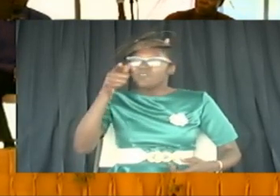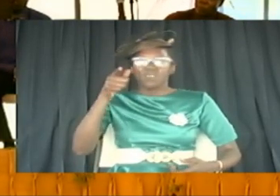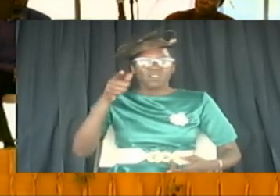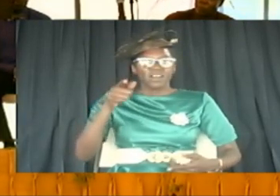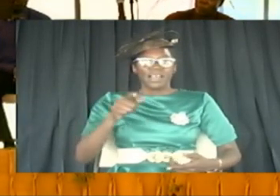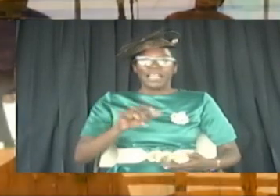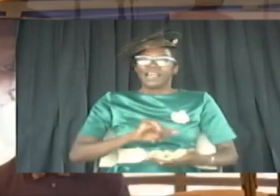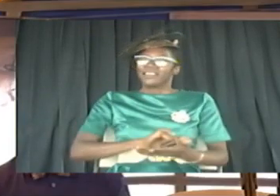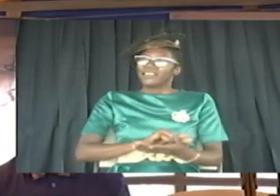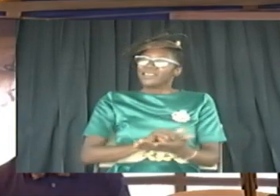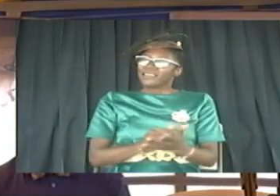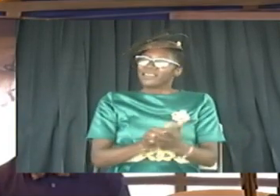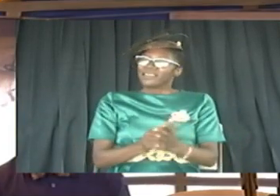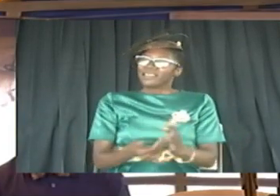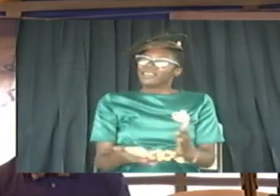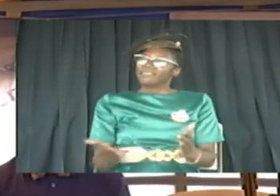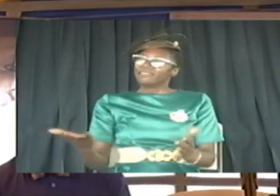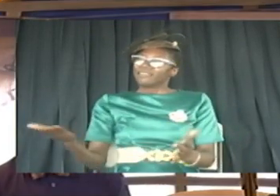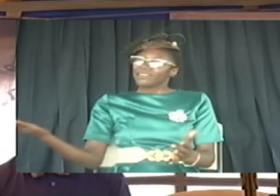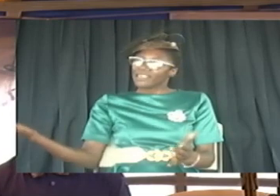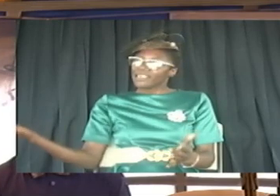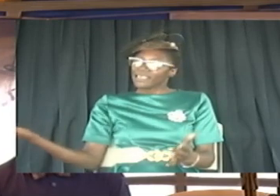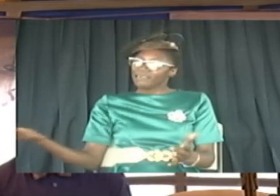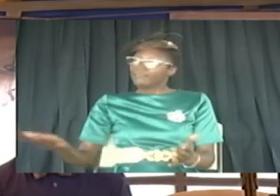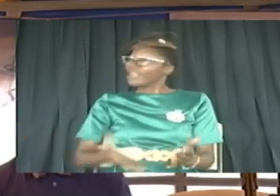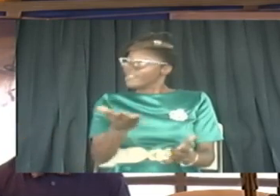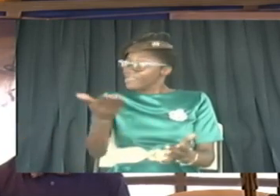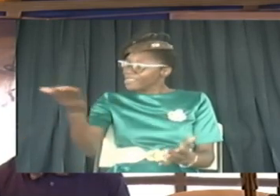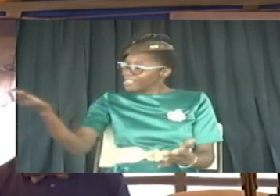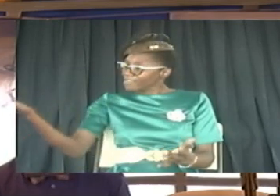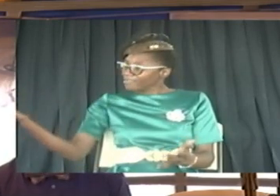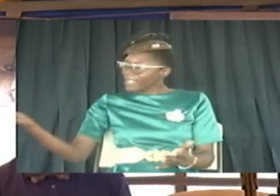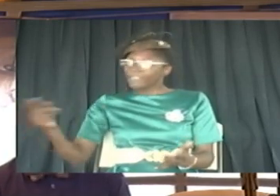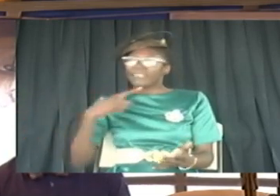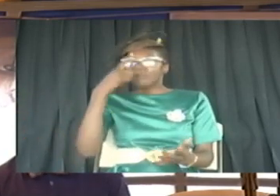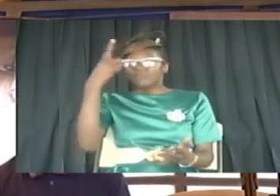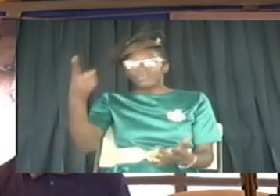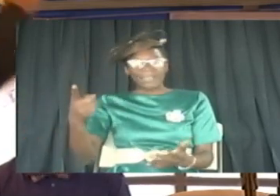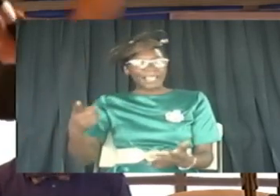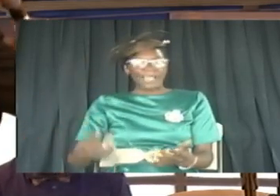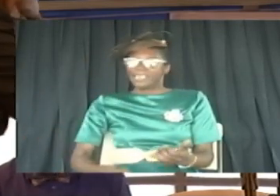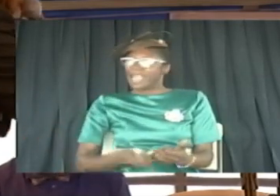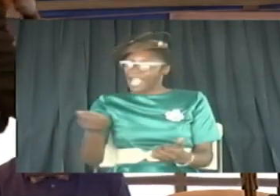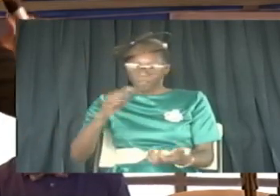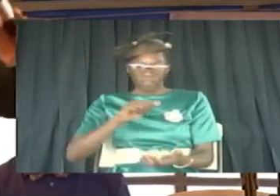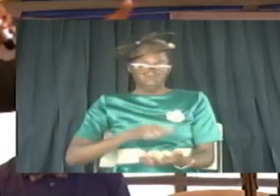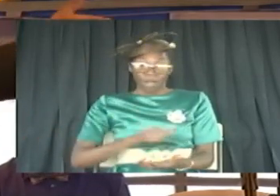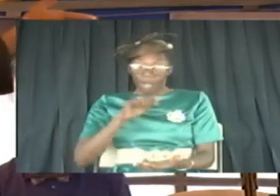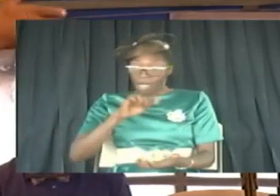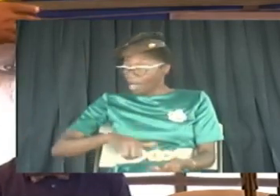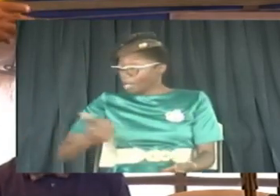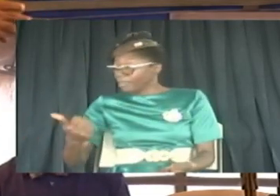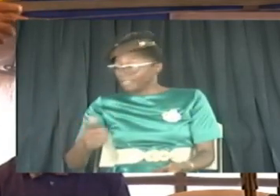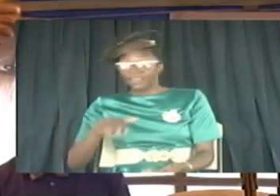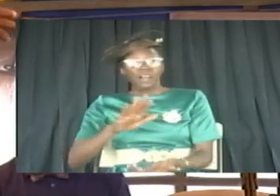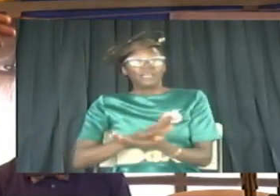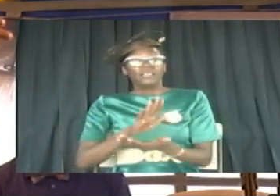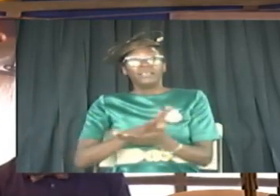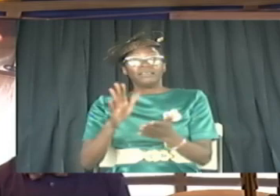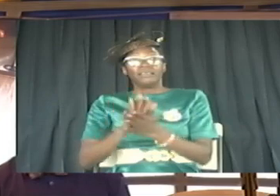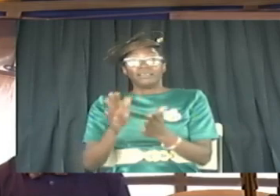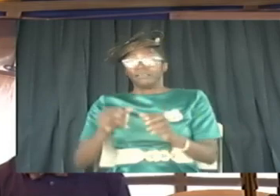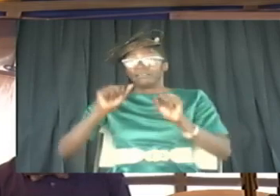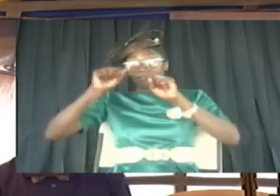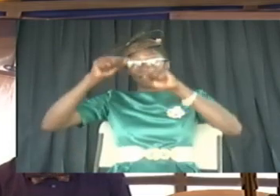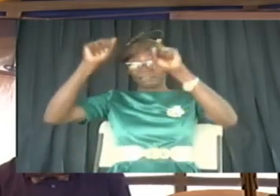things. He sees the extra sacrifice. He sees the extra mile. He realizes the man who goes out of his